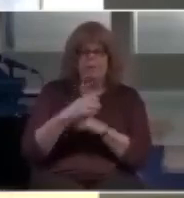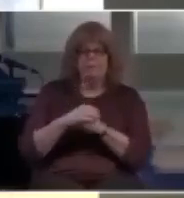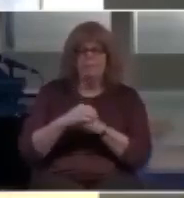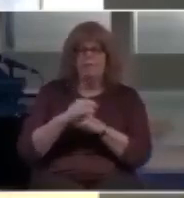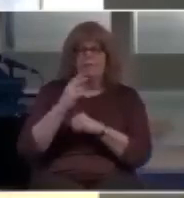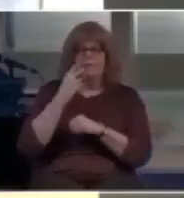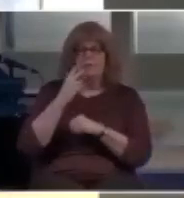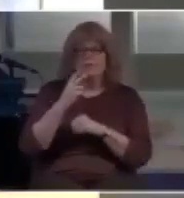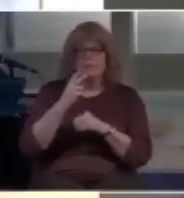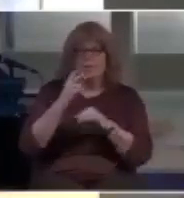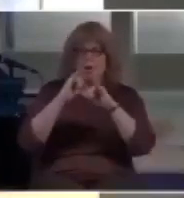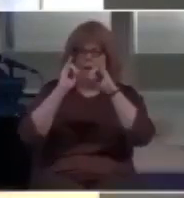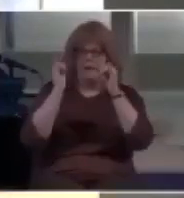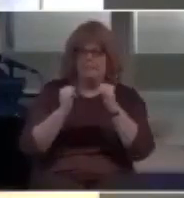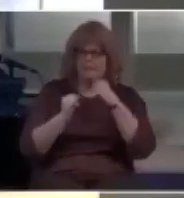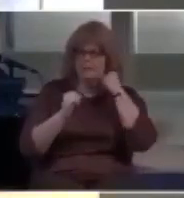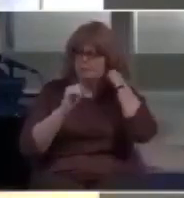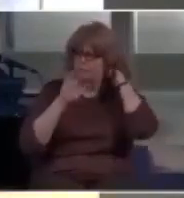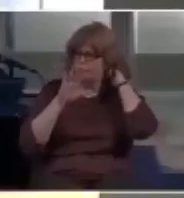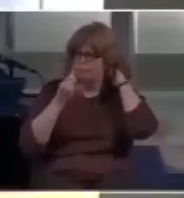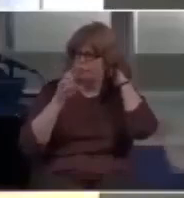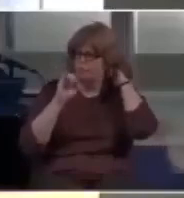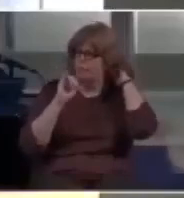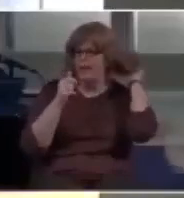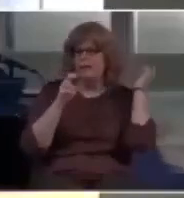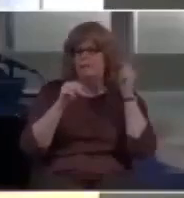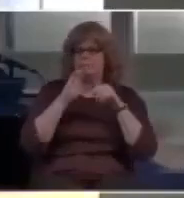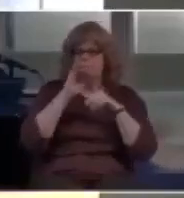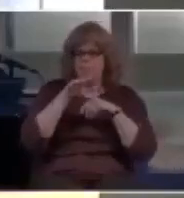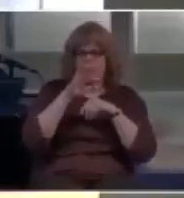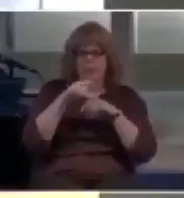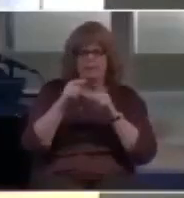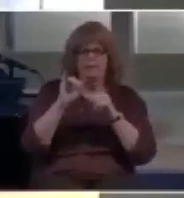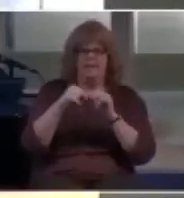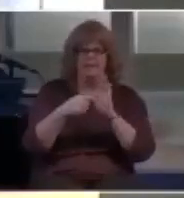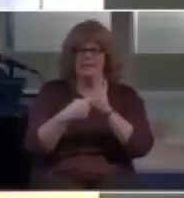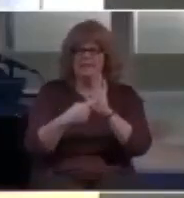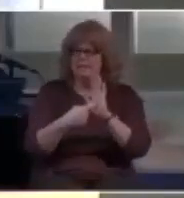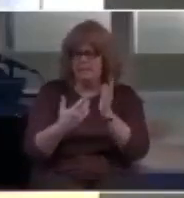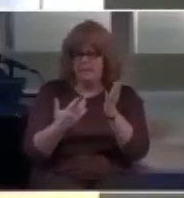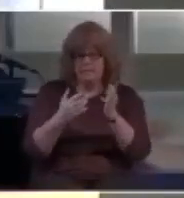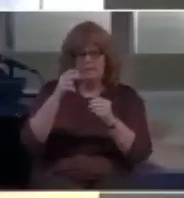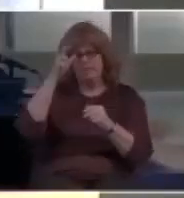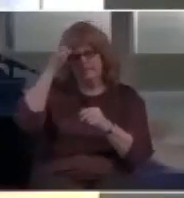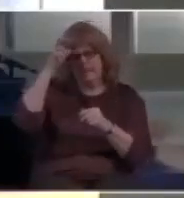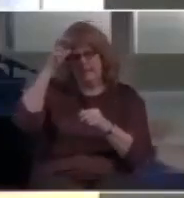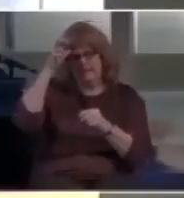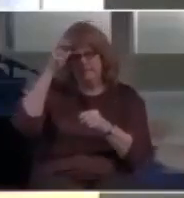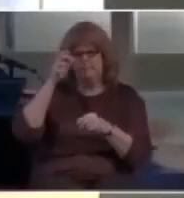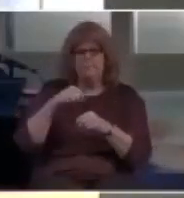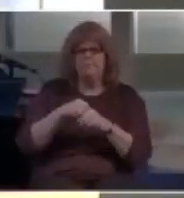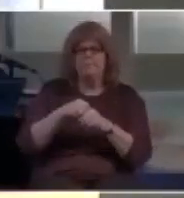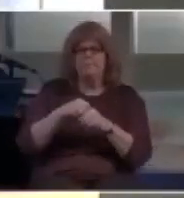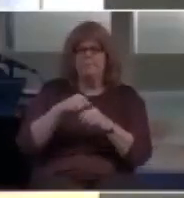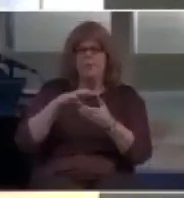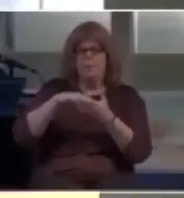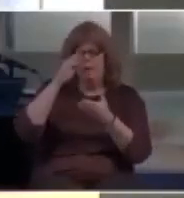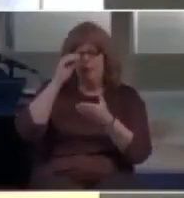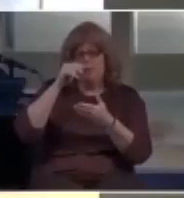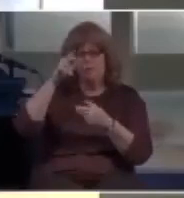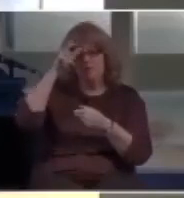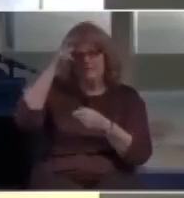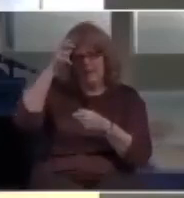saw this image of the dragon, who is a symbol of Satan. And we began to look at the fact that